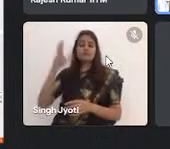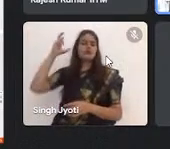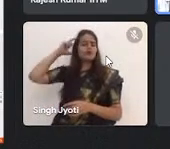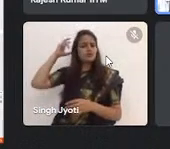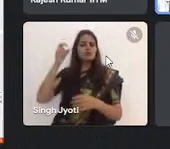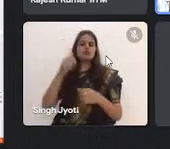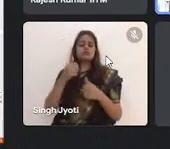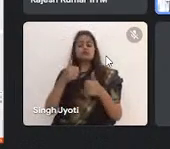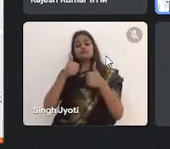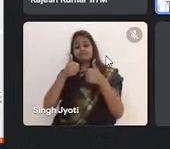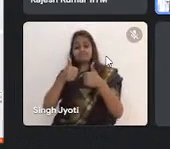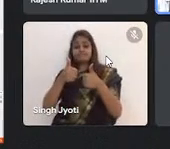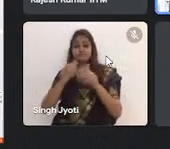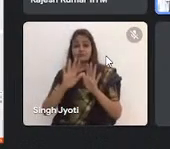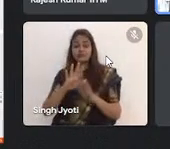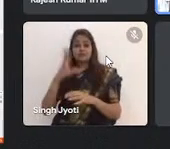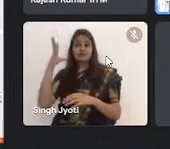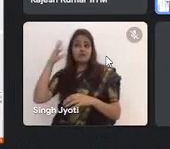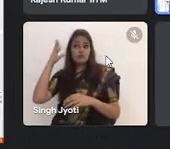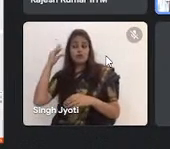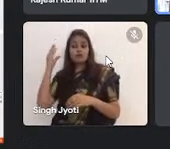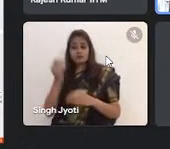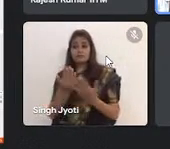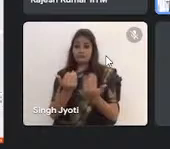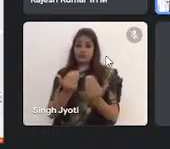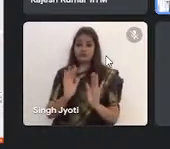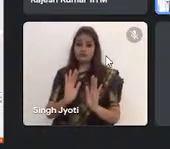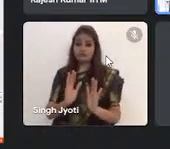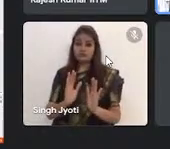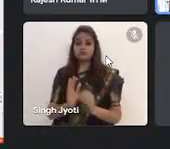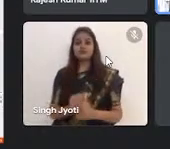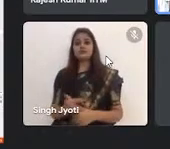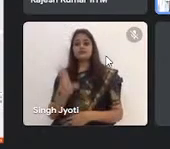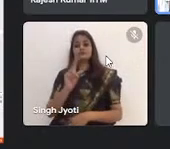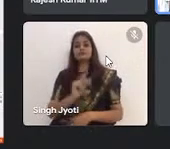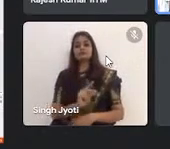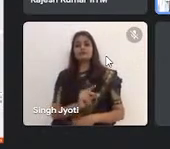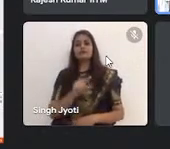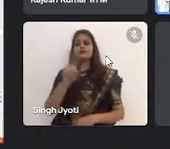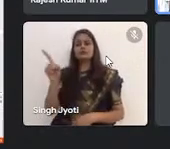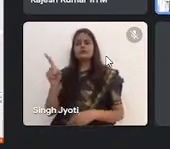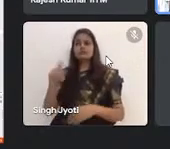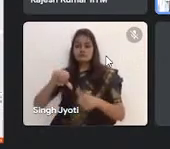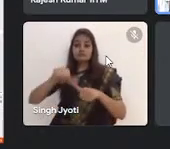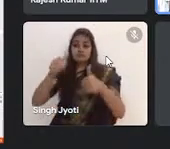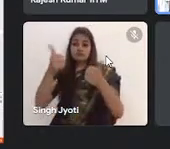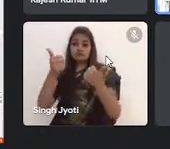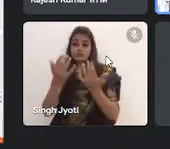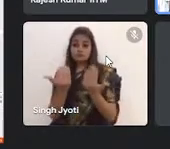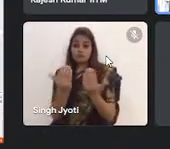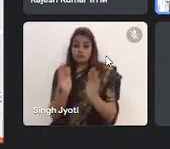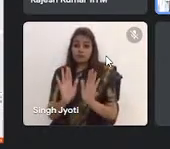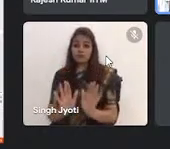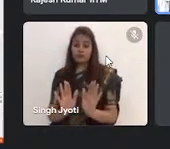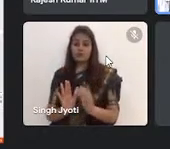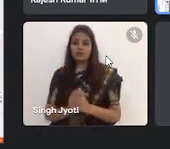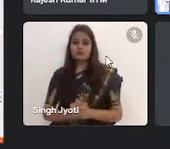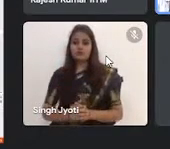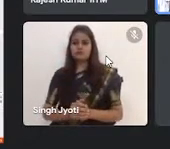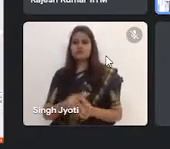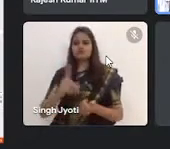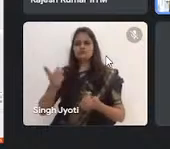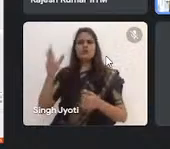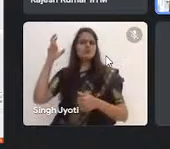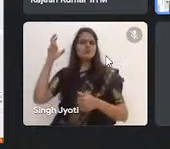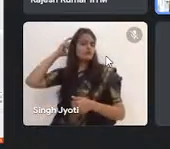in delivering hearing, but we shouldn't be measuring success in terms of hearing. A successful outcome for a